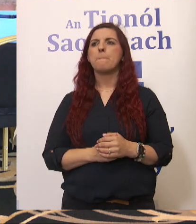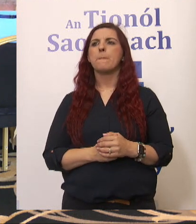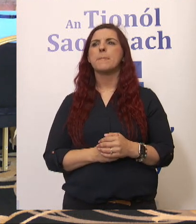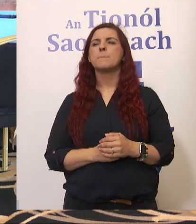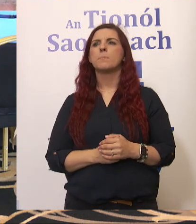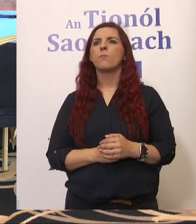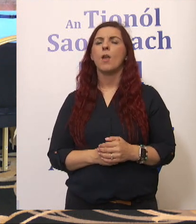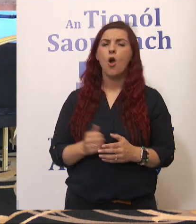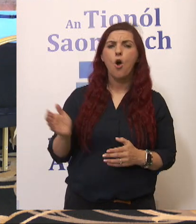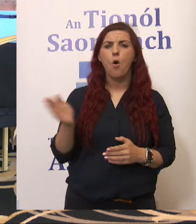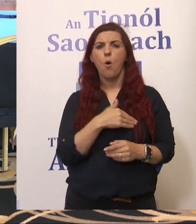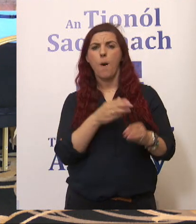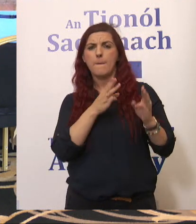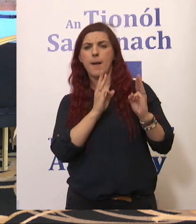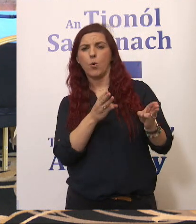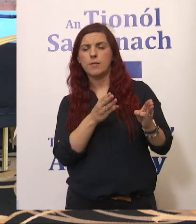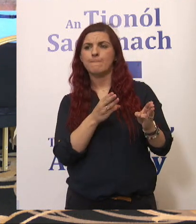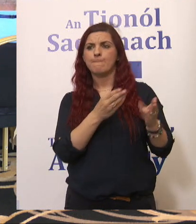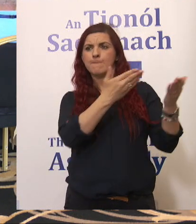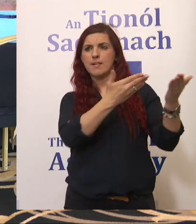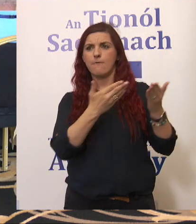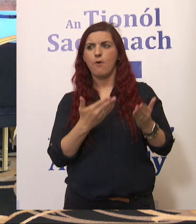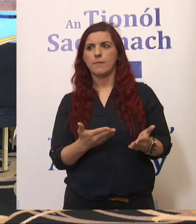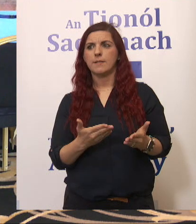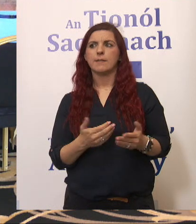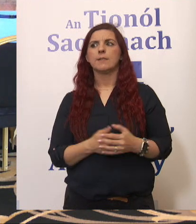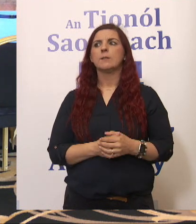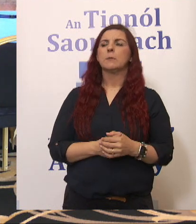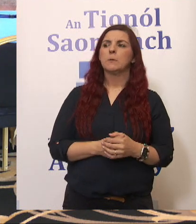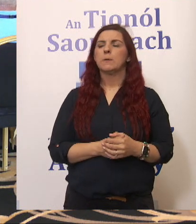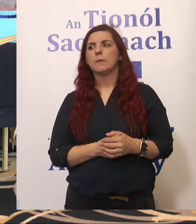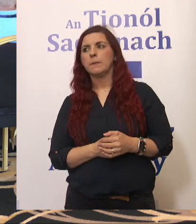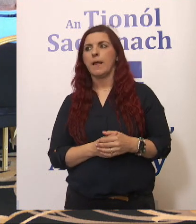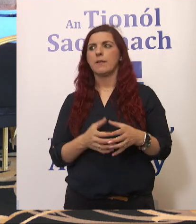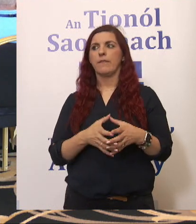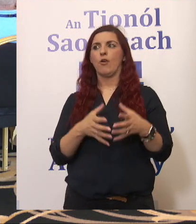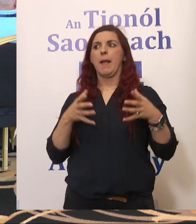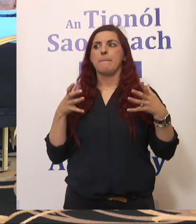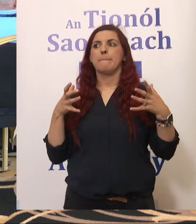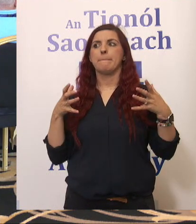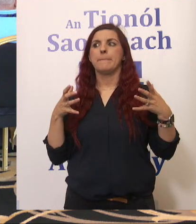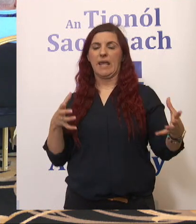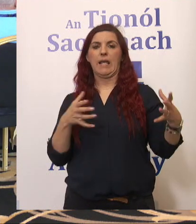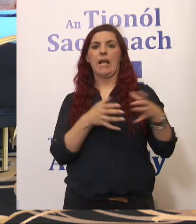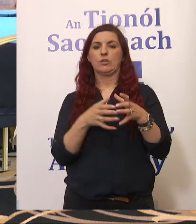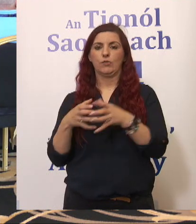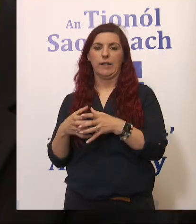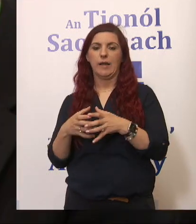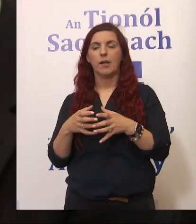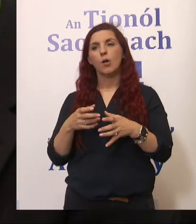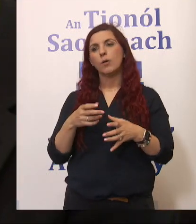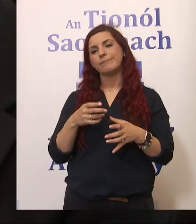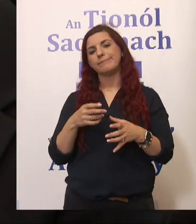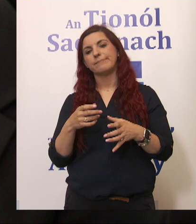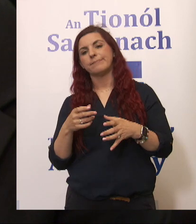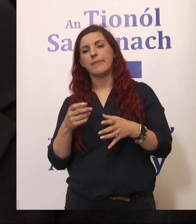Well, all powers, that's a lot. That's a big sweeping, category there, but it could be unusual. So I mean,